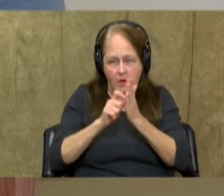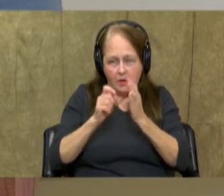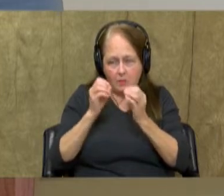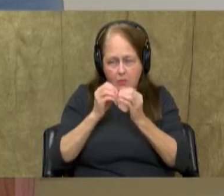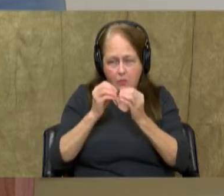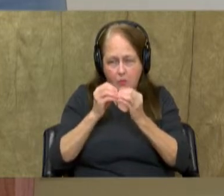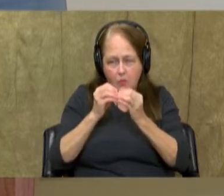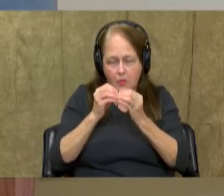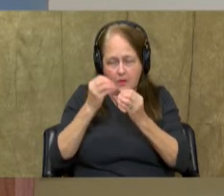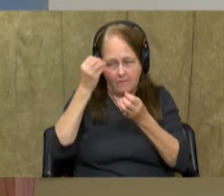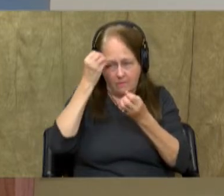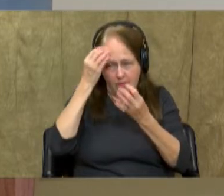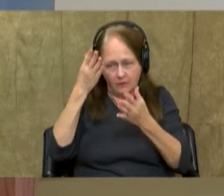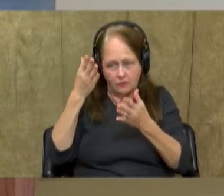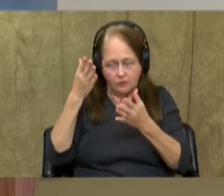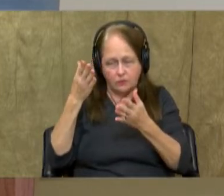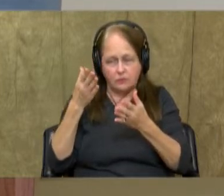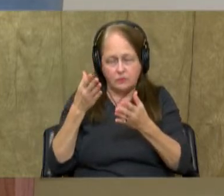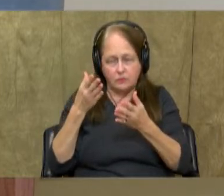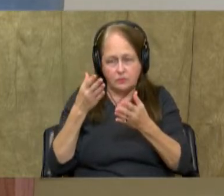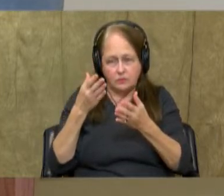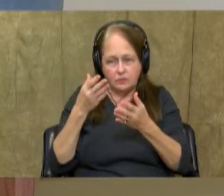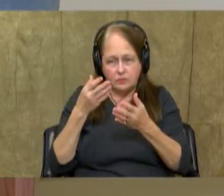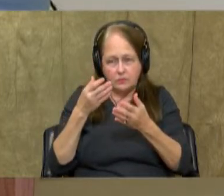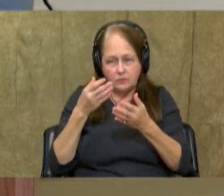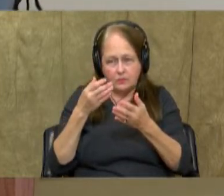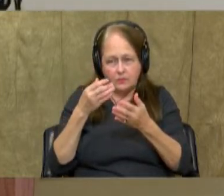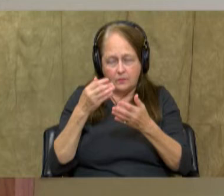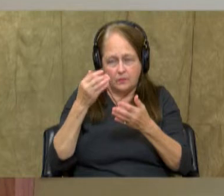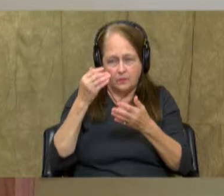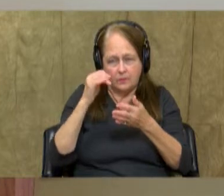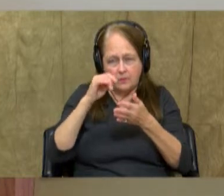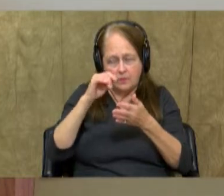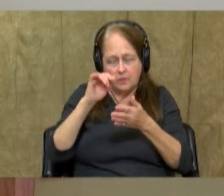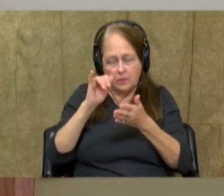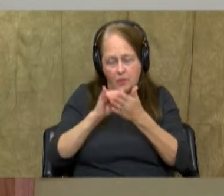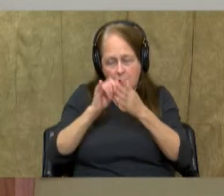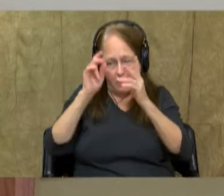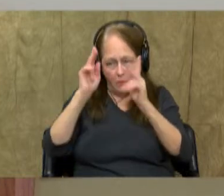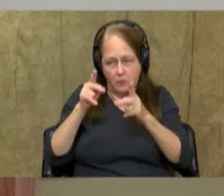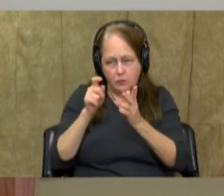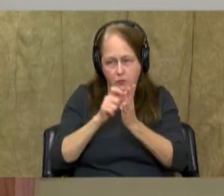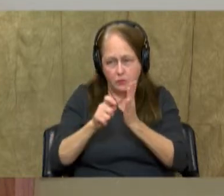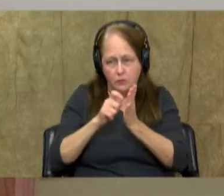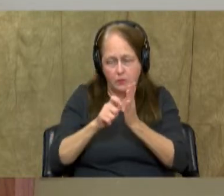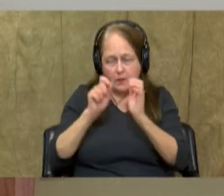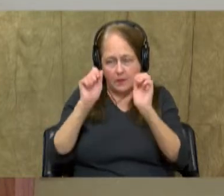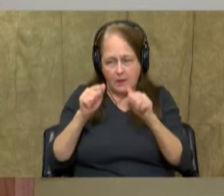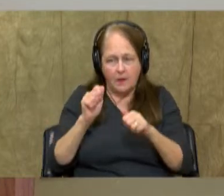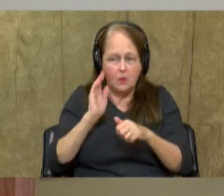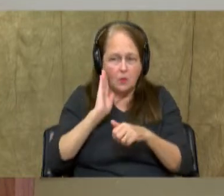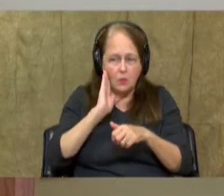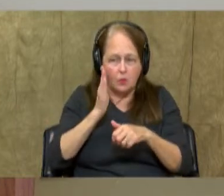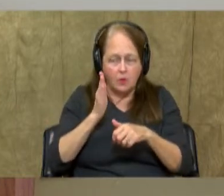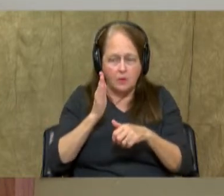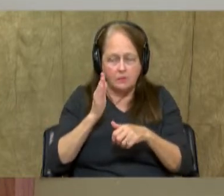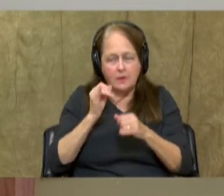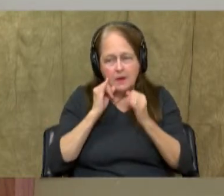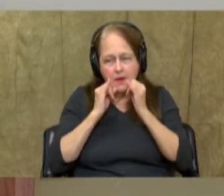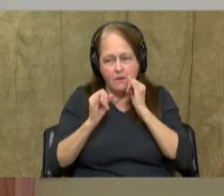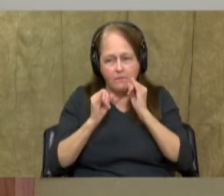up-to-date information. We also know that the author can and will do